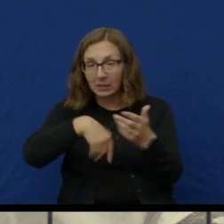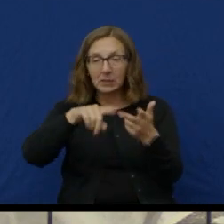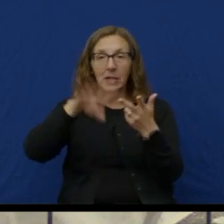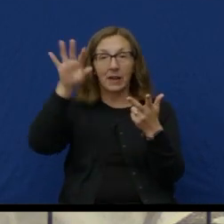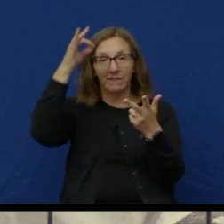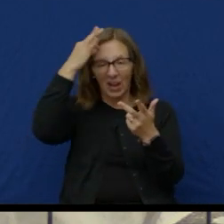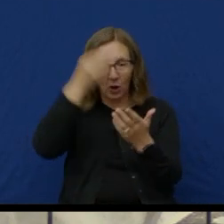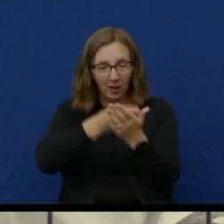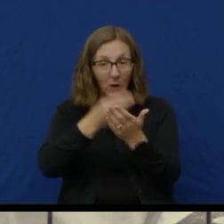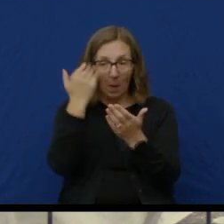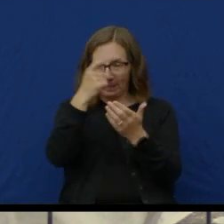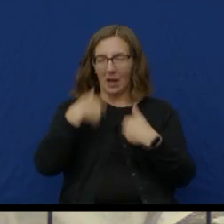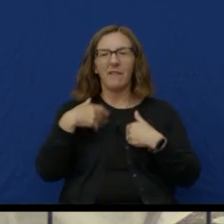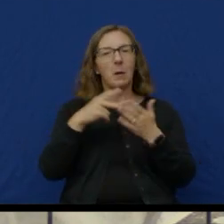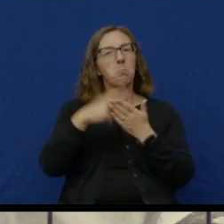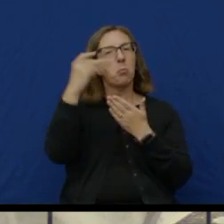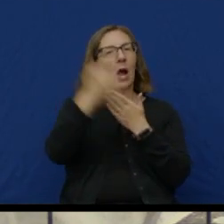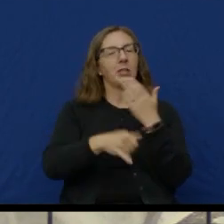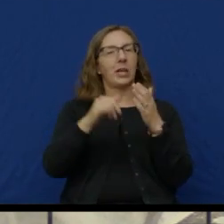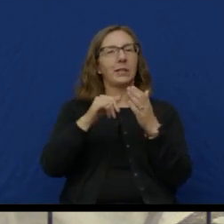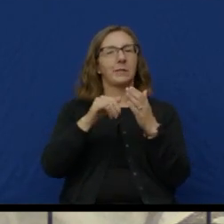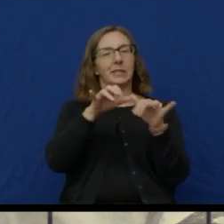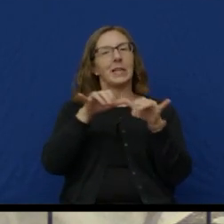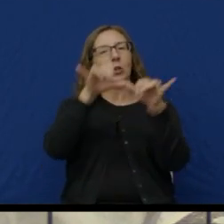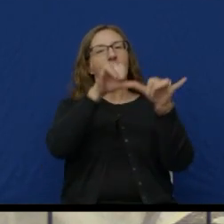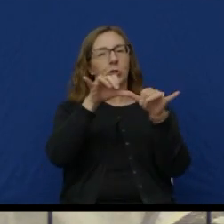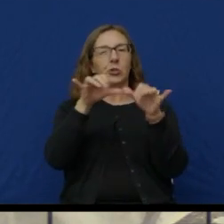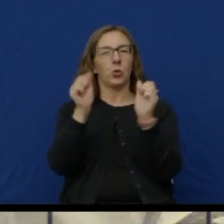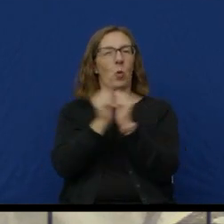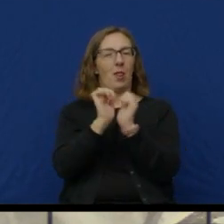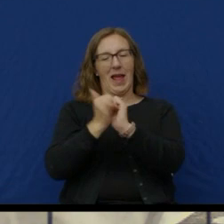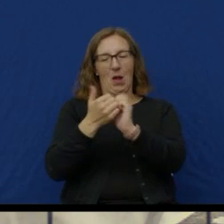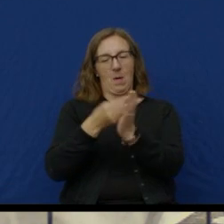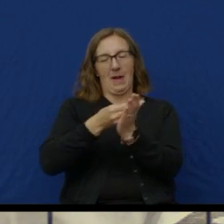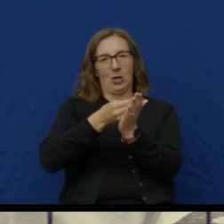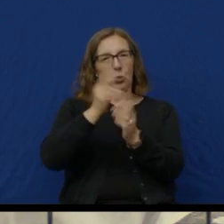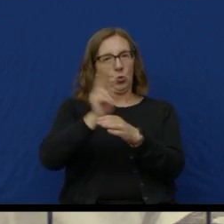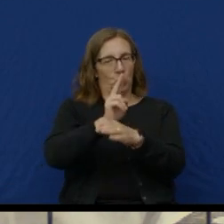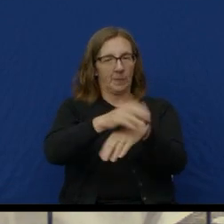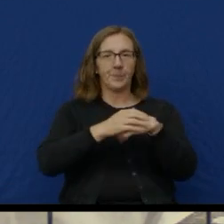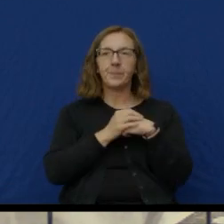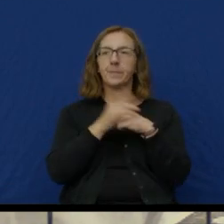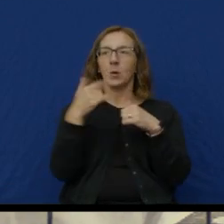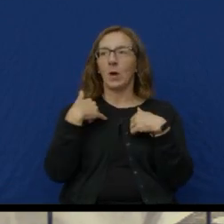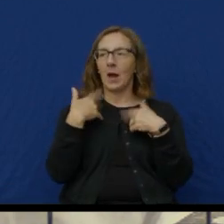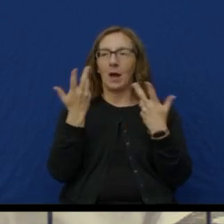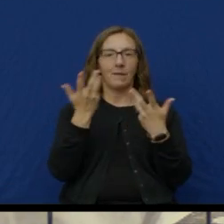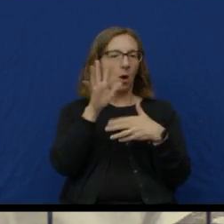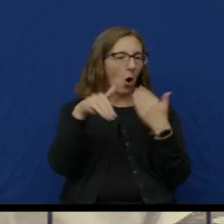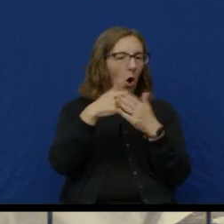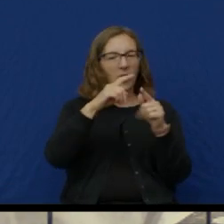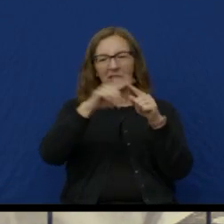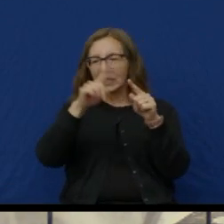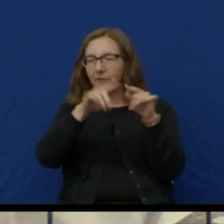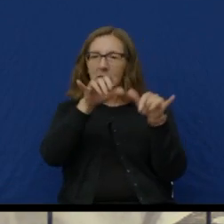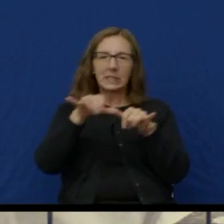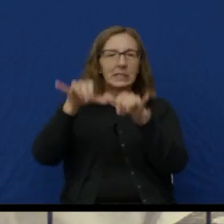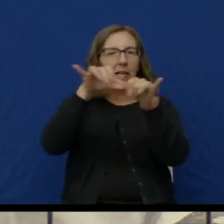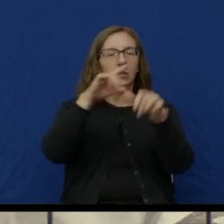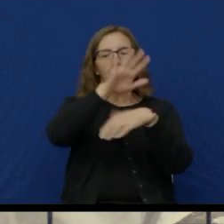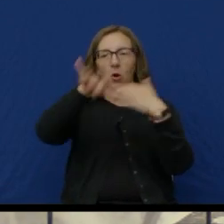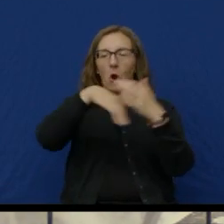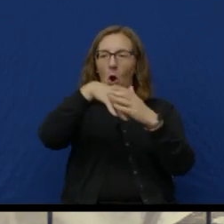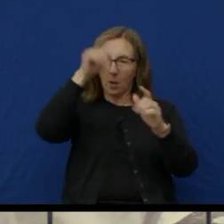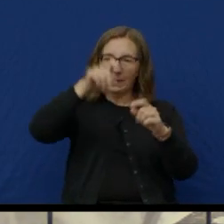product standardization in our financial management system, Munis. We have product standardization in our school formation system. We have product standardization in our